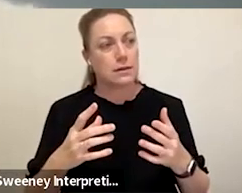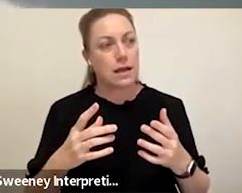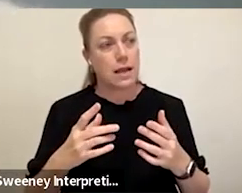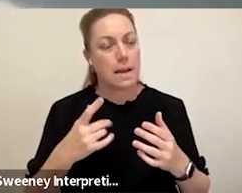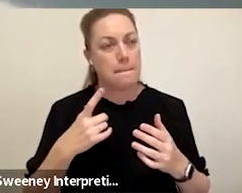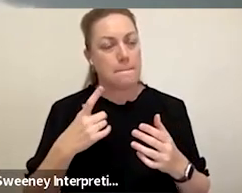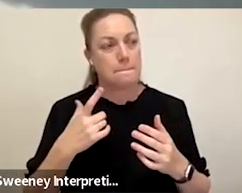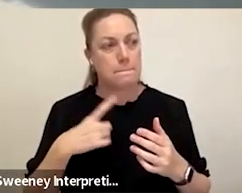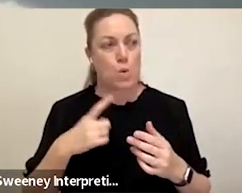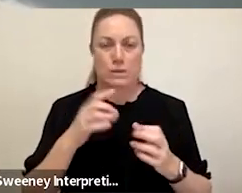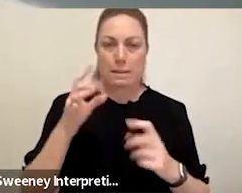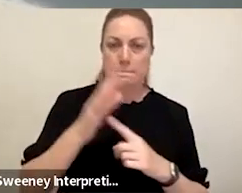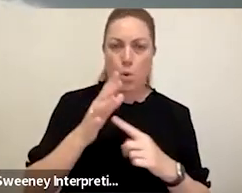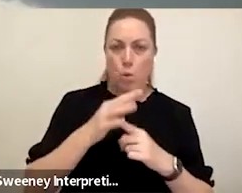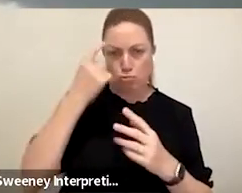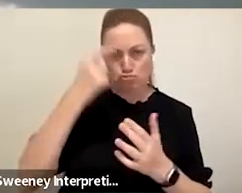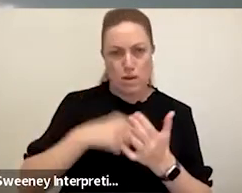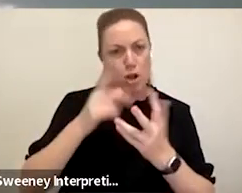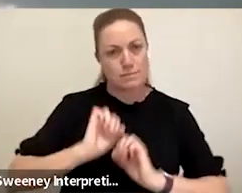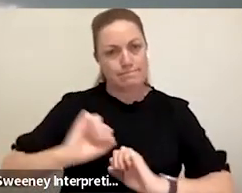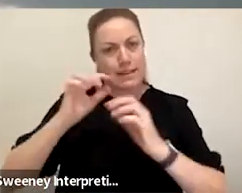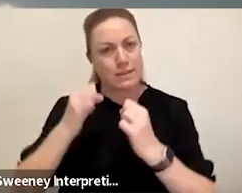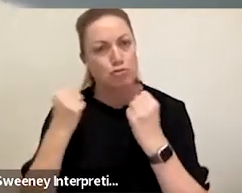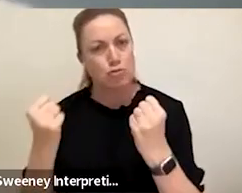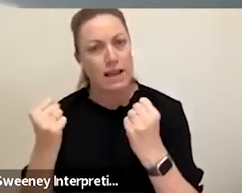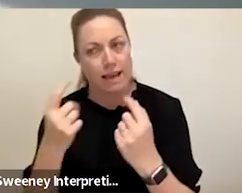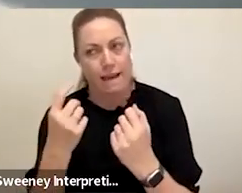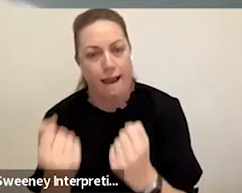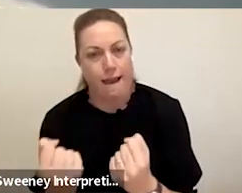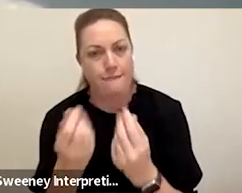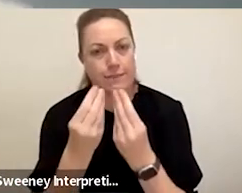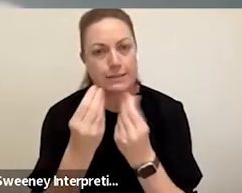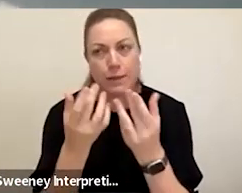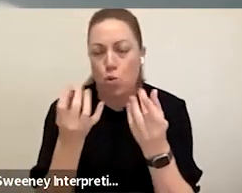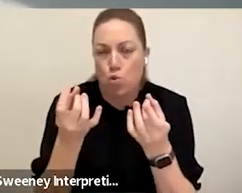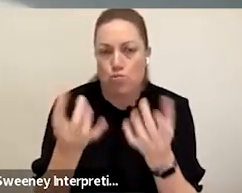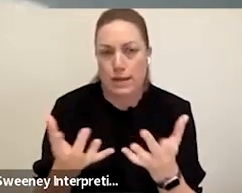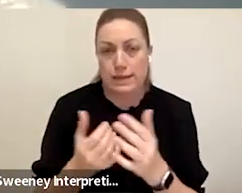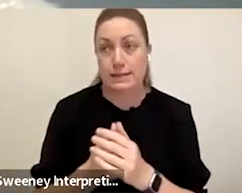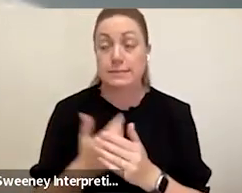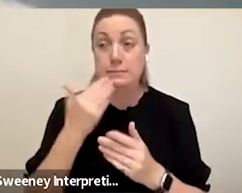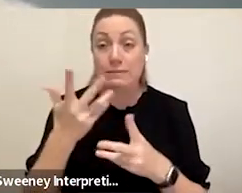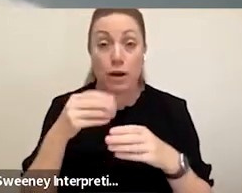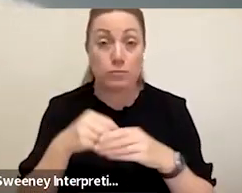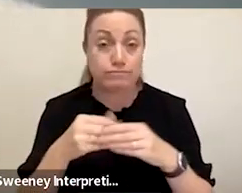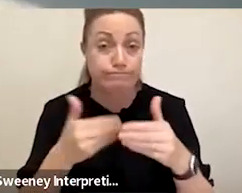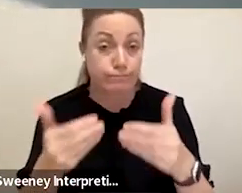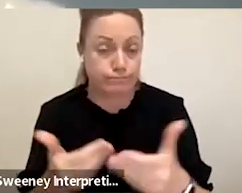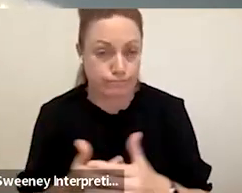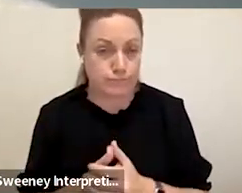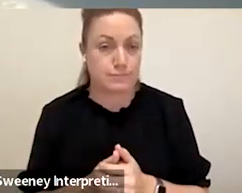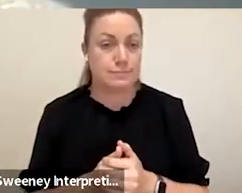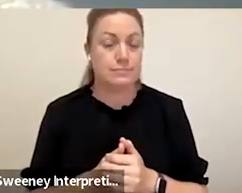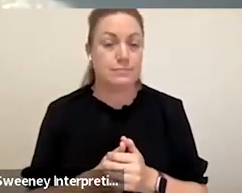mentioned, even if they've not engaged in the process as well. So Heidi, I might hand over to you to talk a little bit about your PSEP